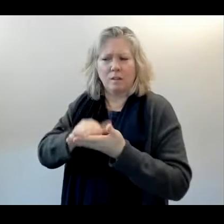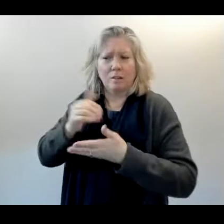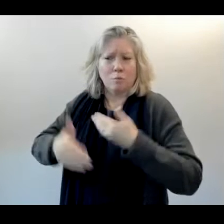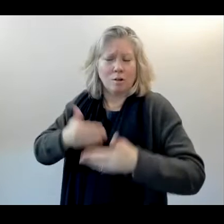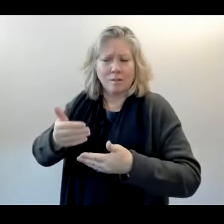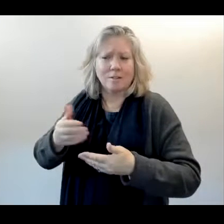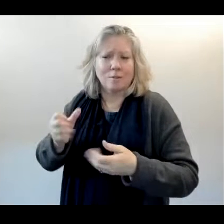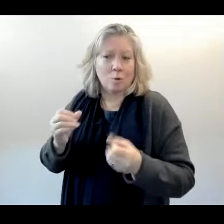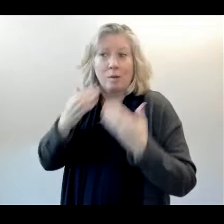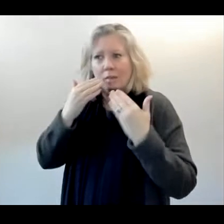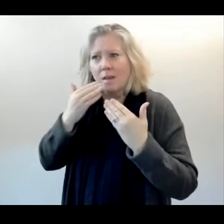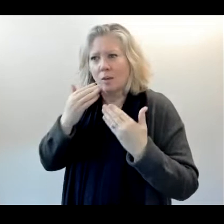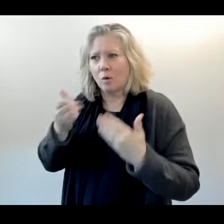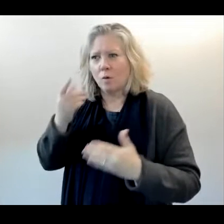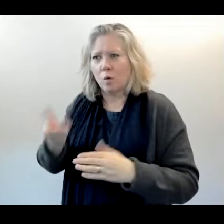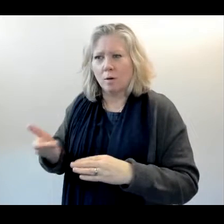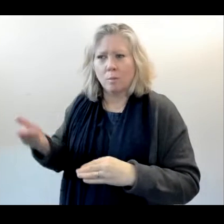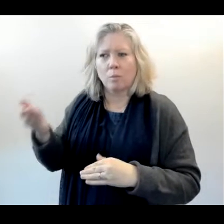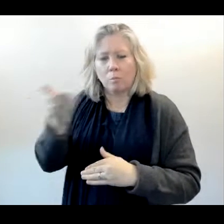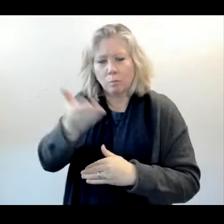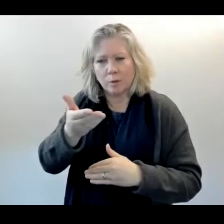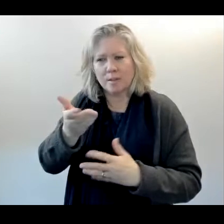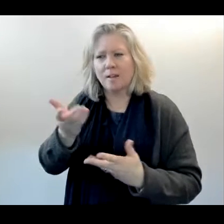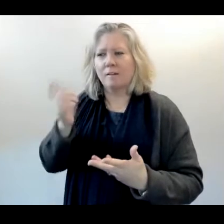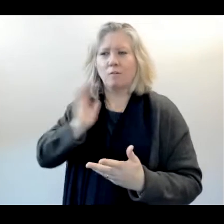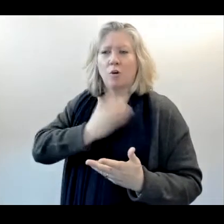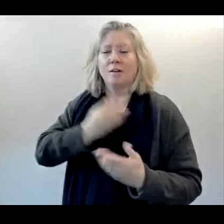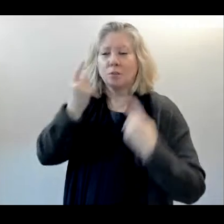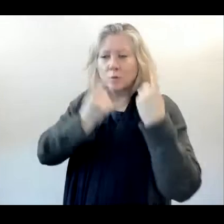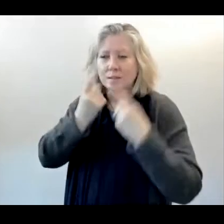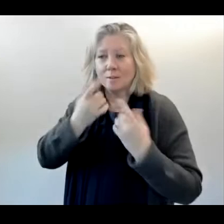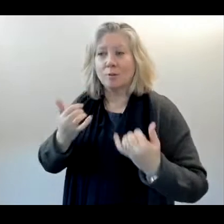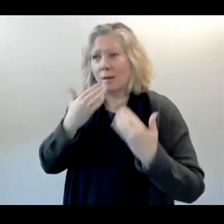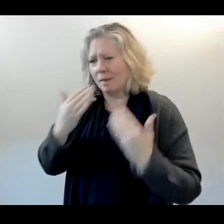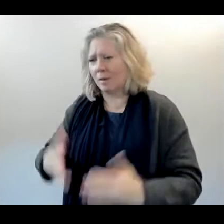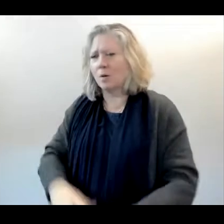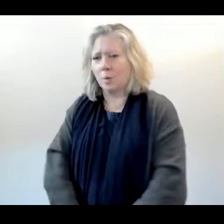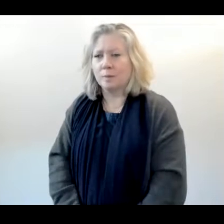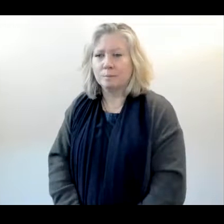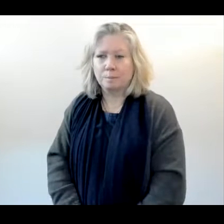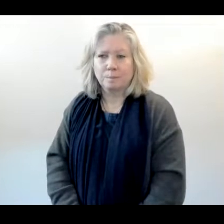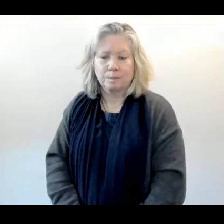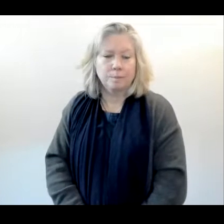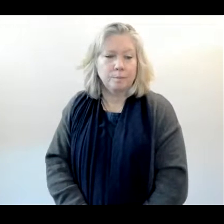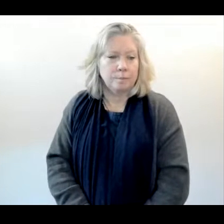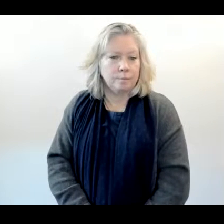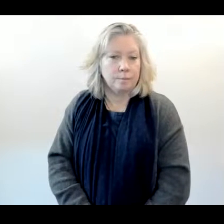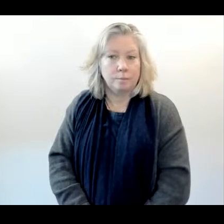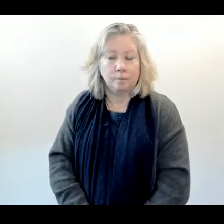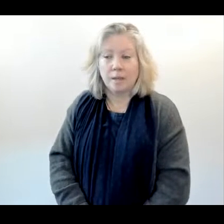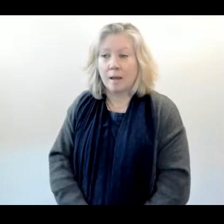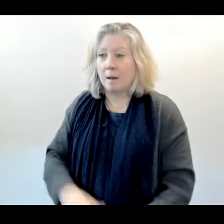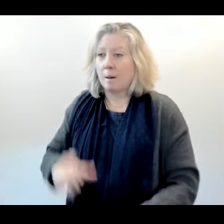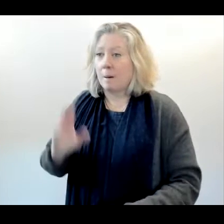thanks for bringing it forward for us today for our consideration. With that, I'll entertain a motion to